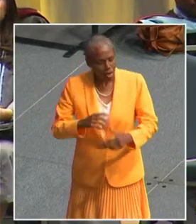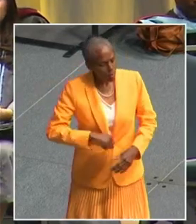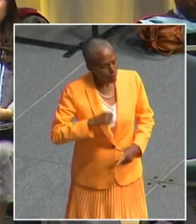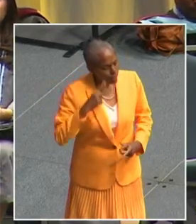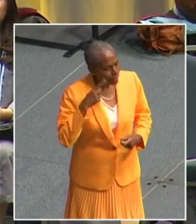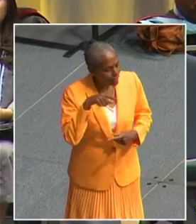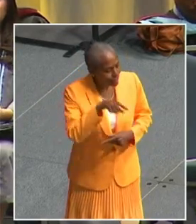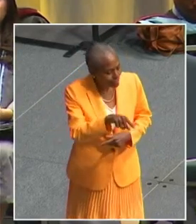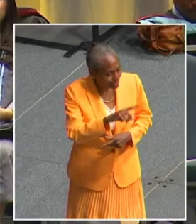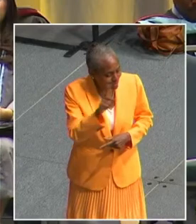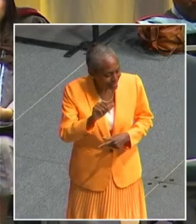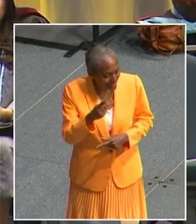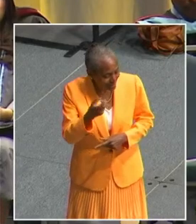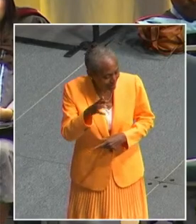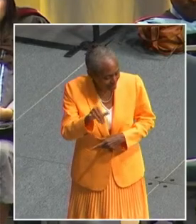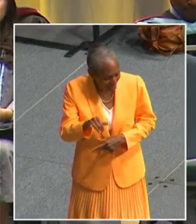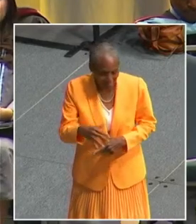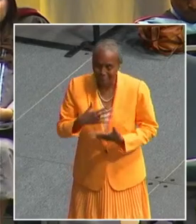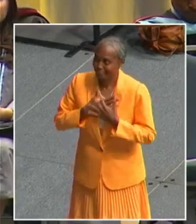are of him.